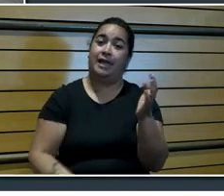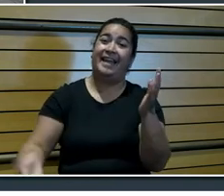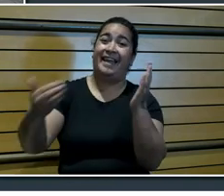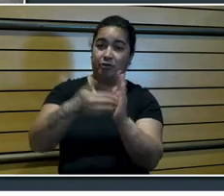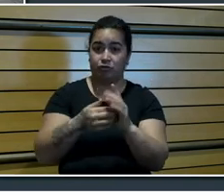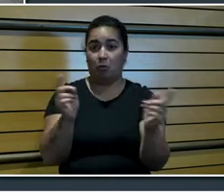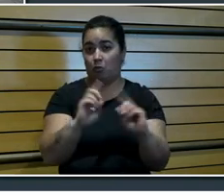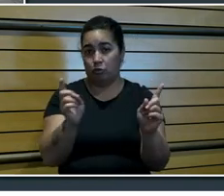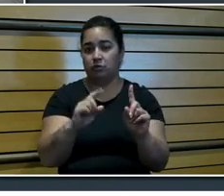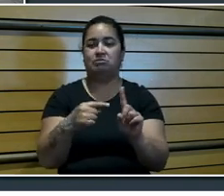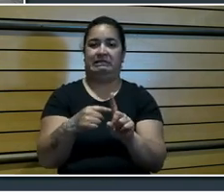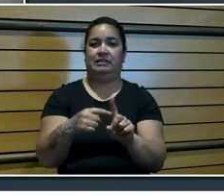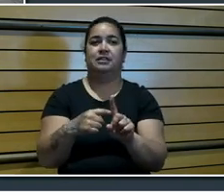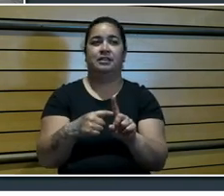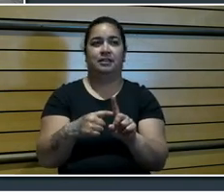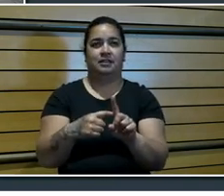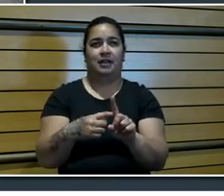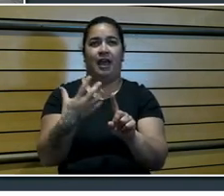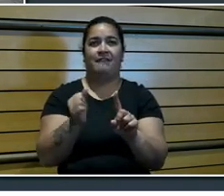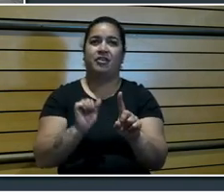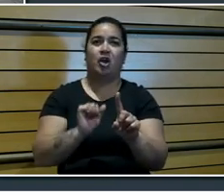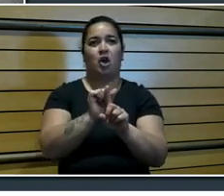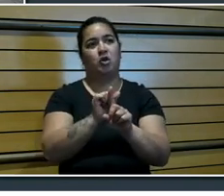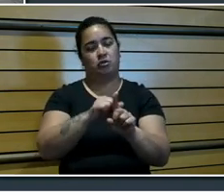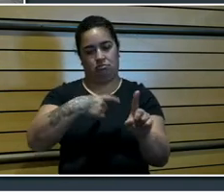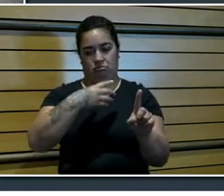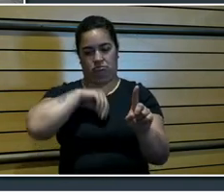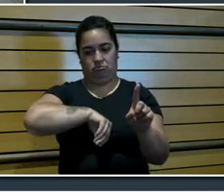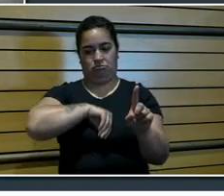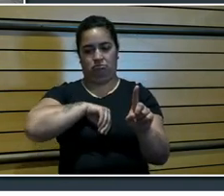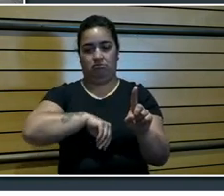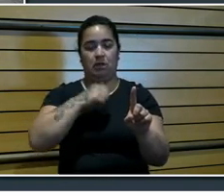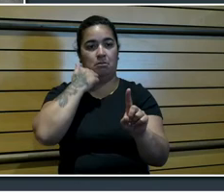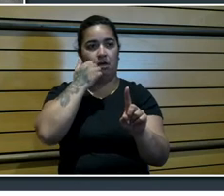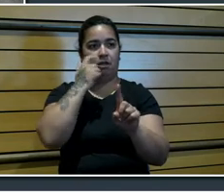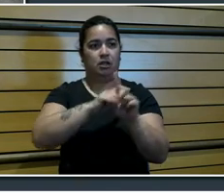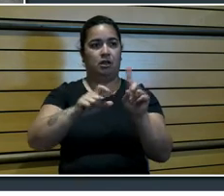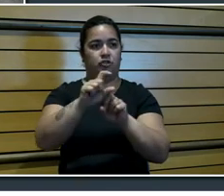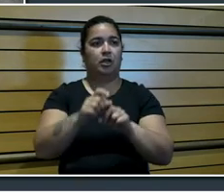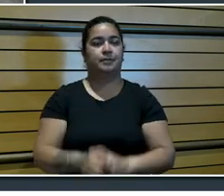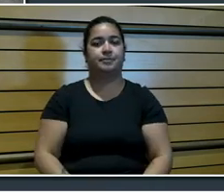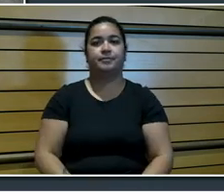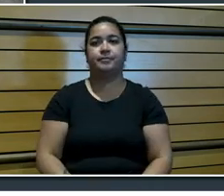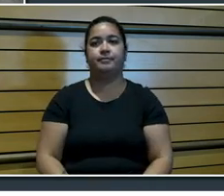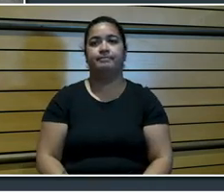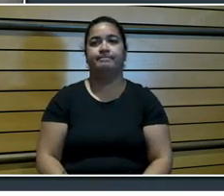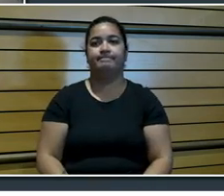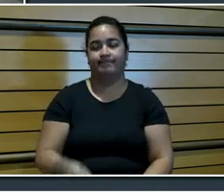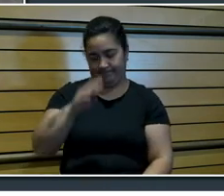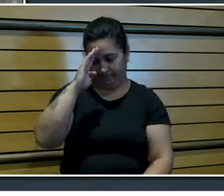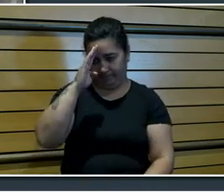some more, being influenced by the Māori culture, if that answers your question. Kia ora, thank you.